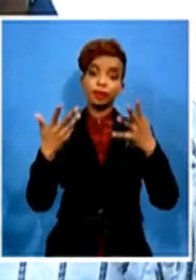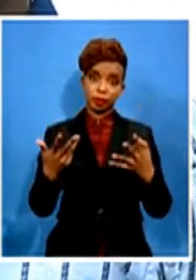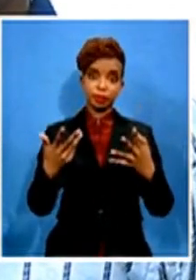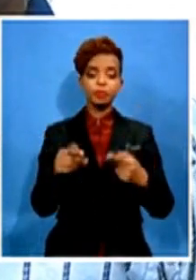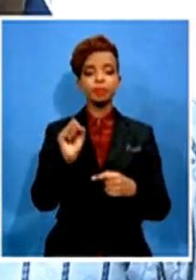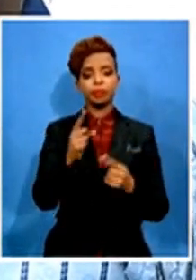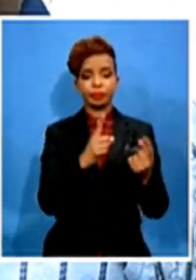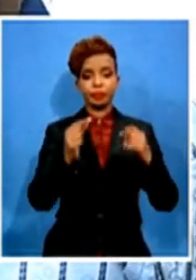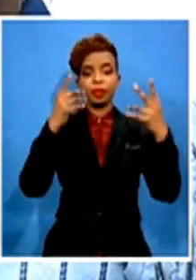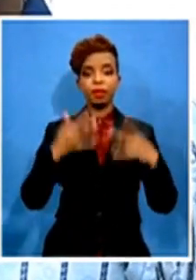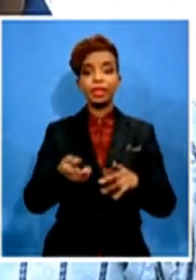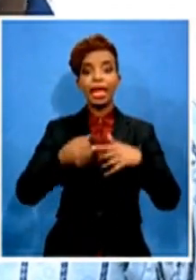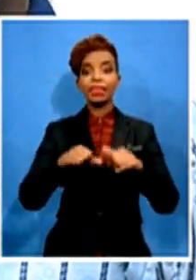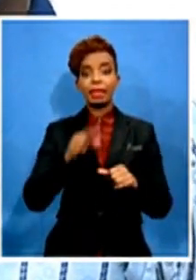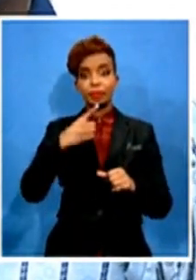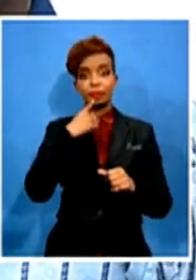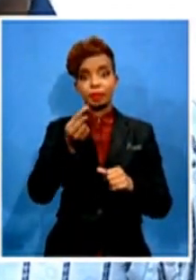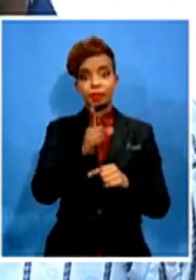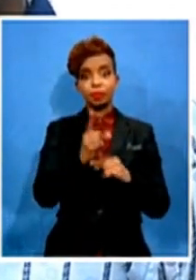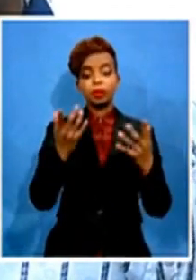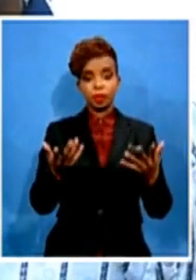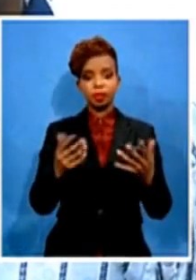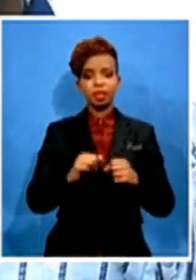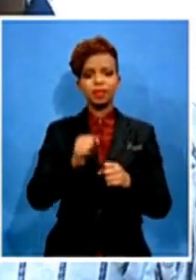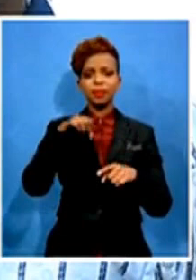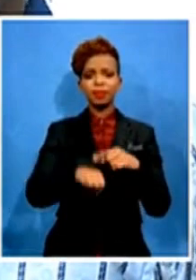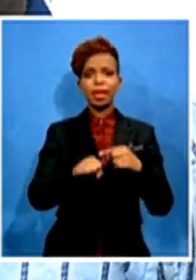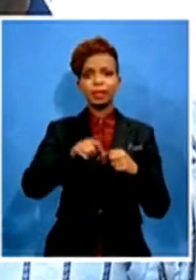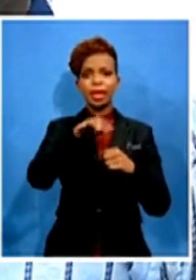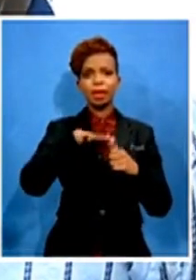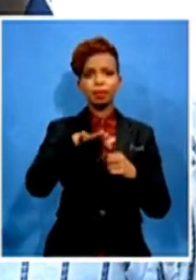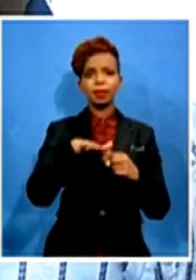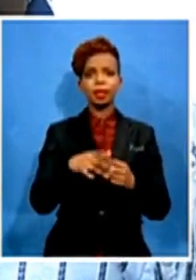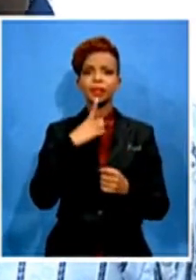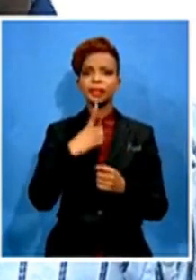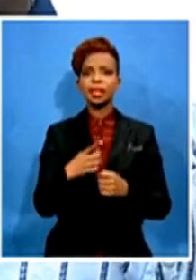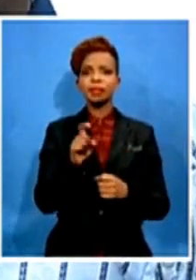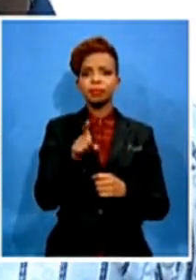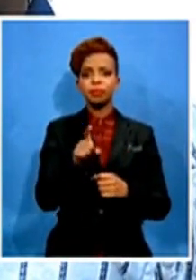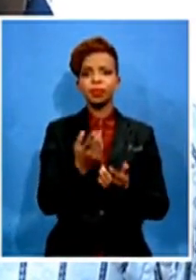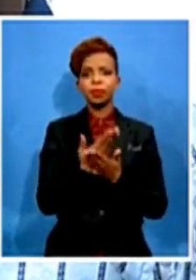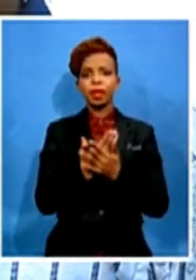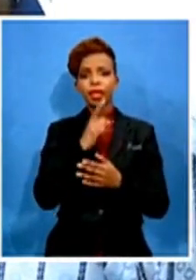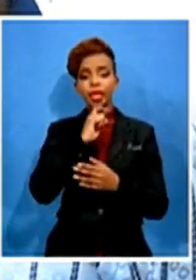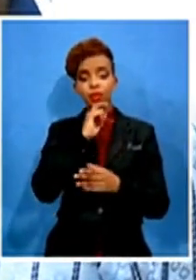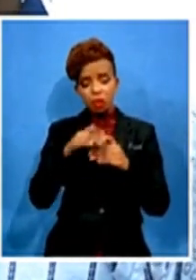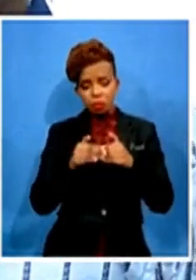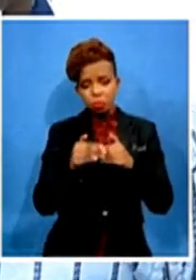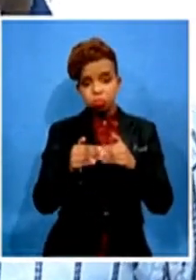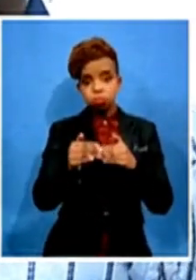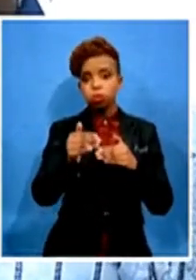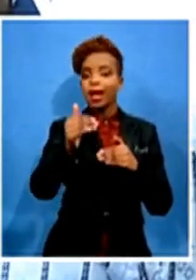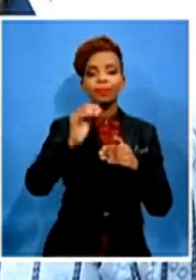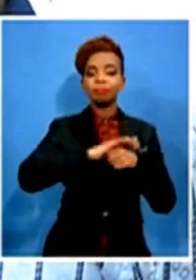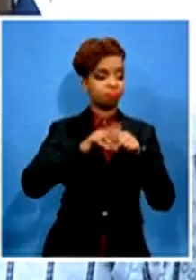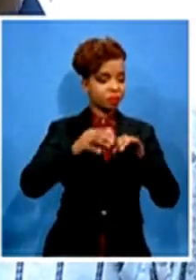that it's something that can be used long after COVID-19 is gone, repurpose that, refurbish it. That's why yesterday you were